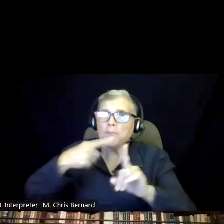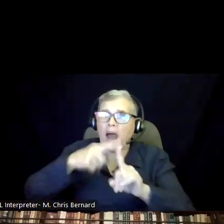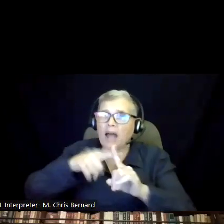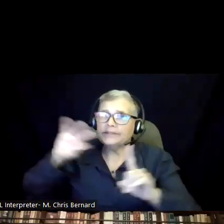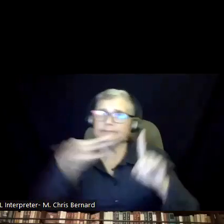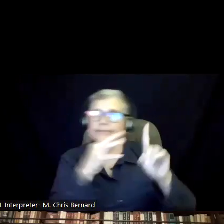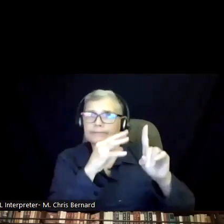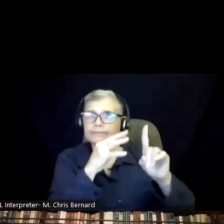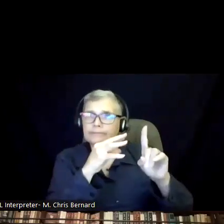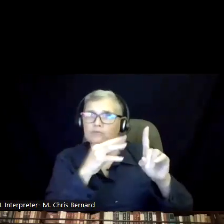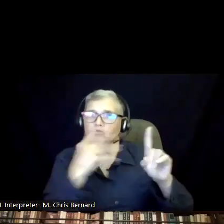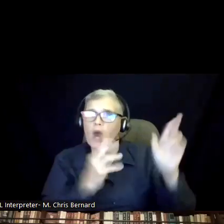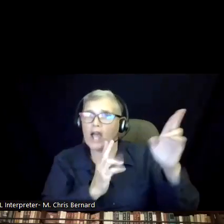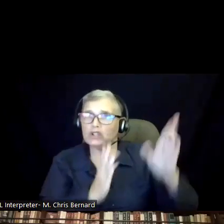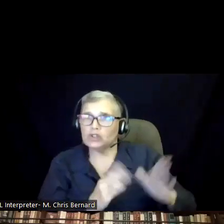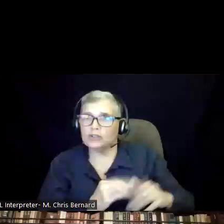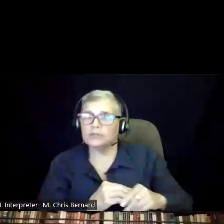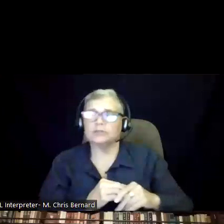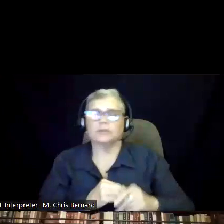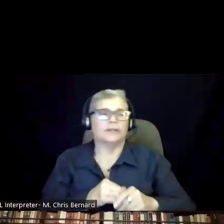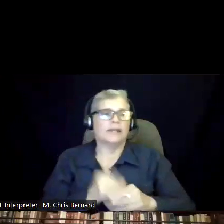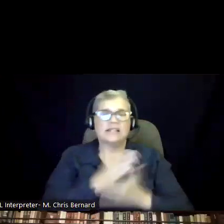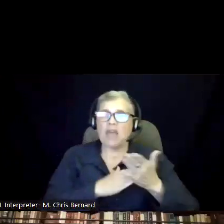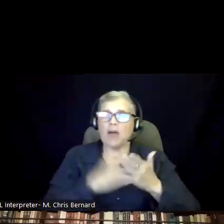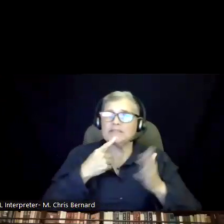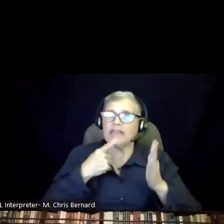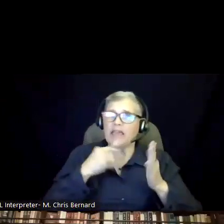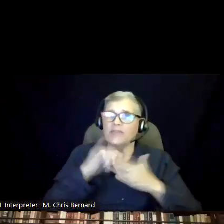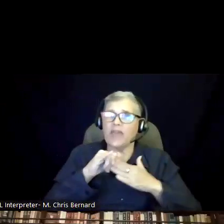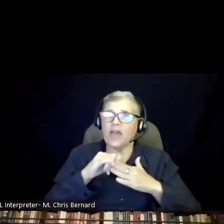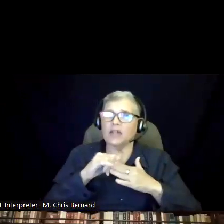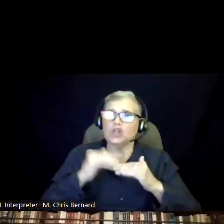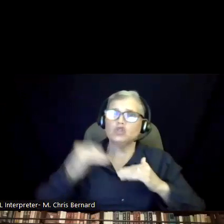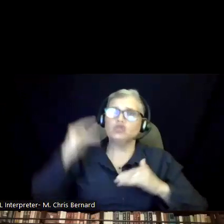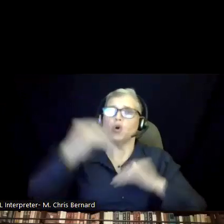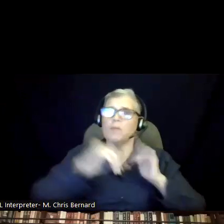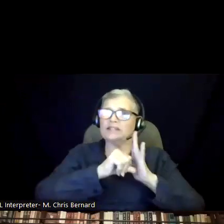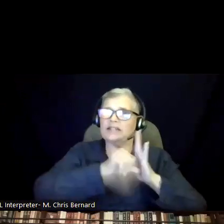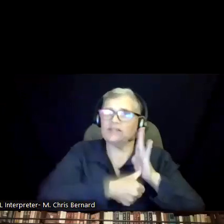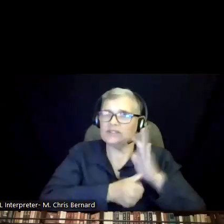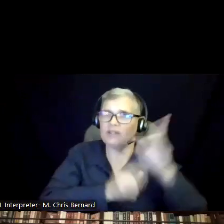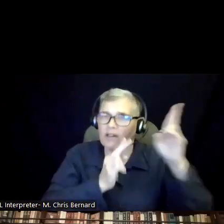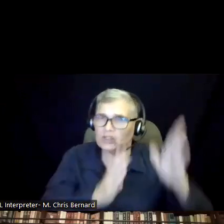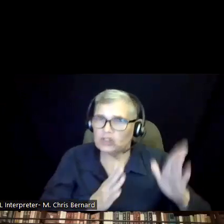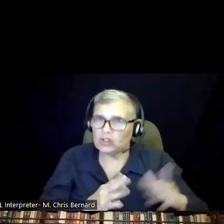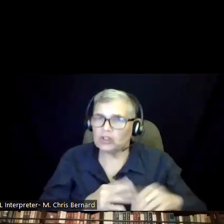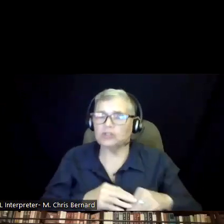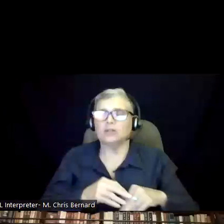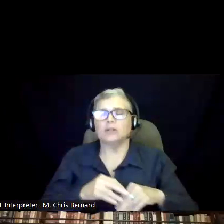Some would say overly emphasizes the role of hunters or other core